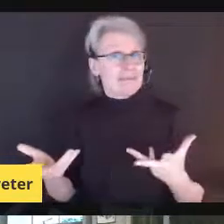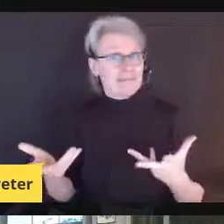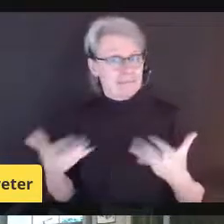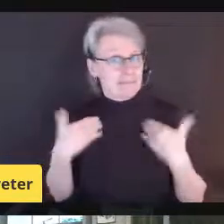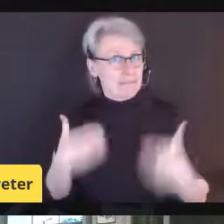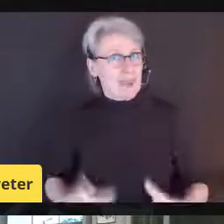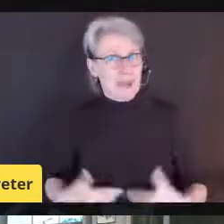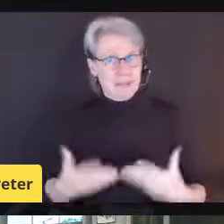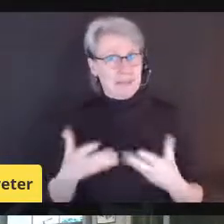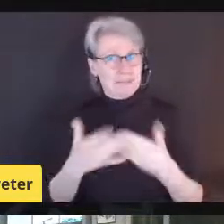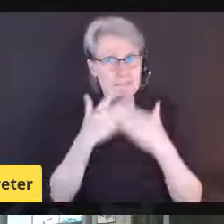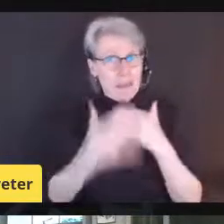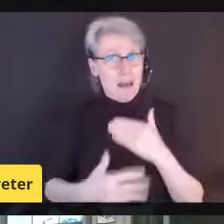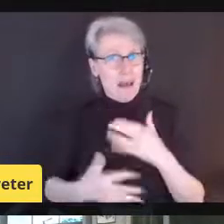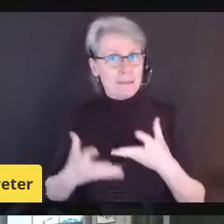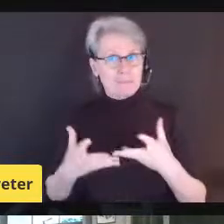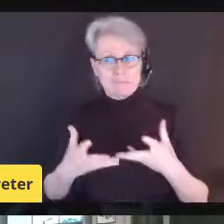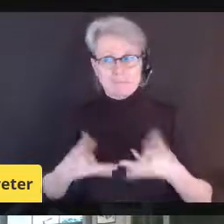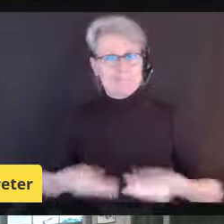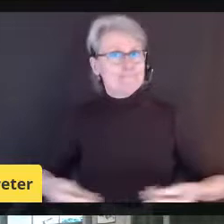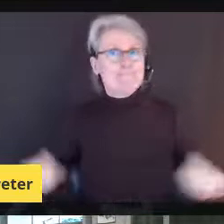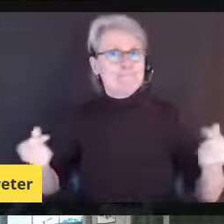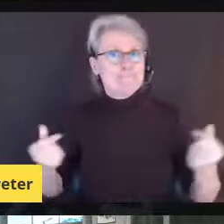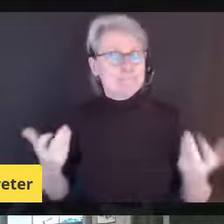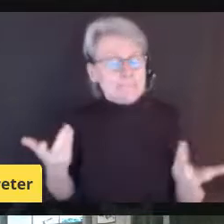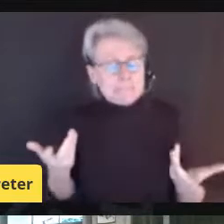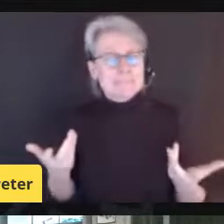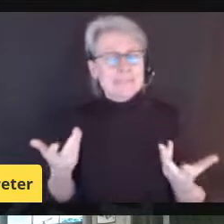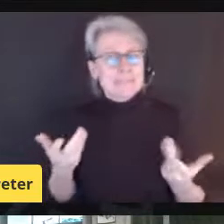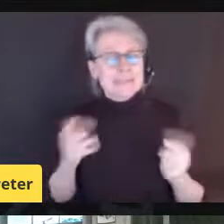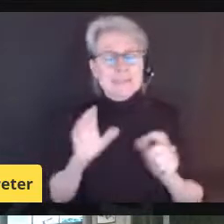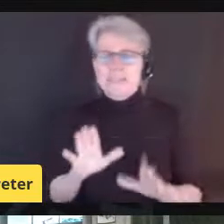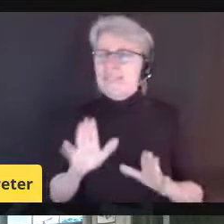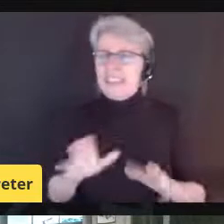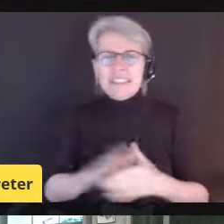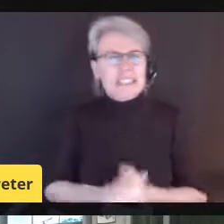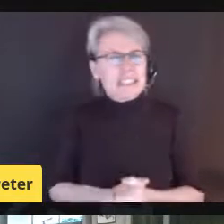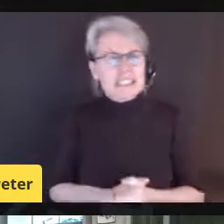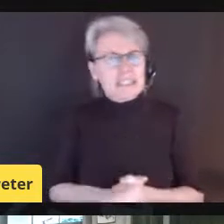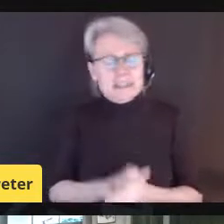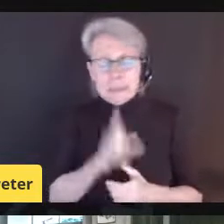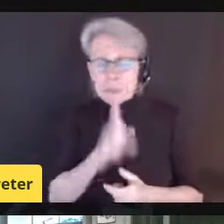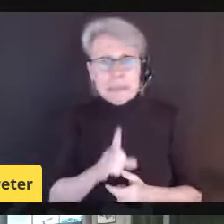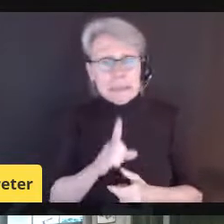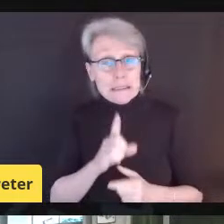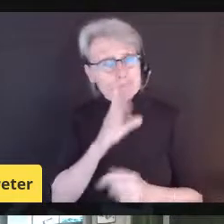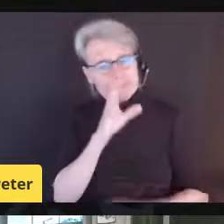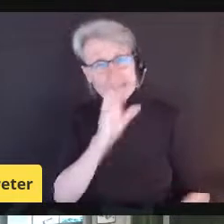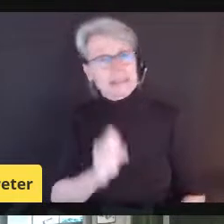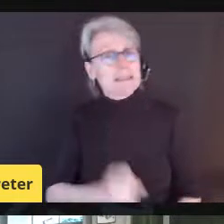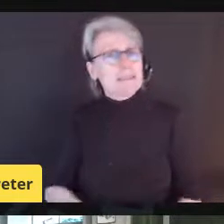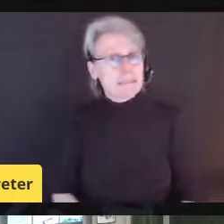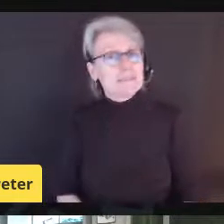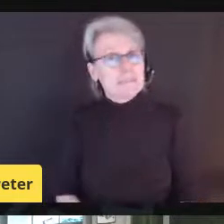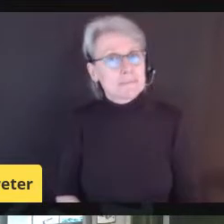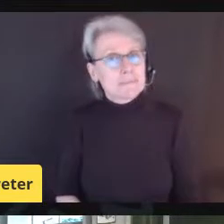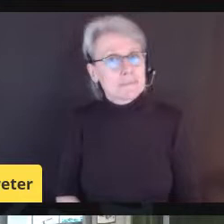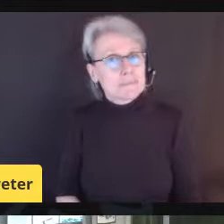we all feed into each other here, really. And yeah, it's fascinating. Really is fascinating.